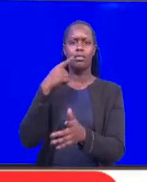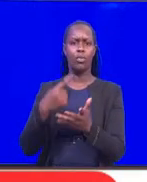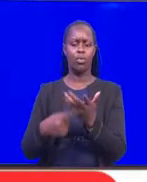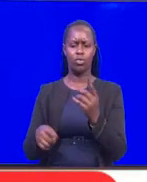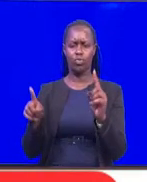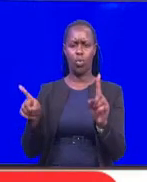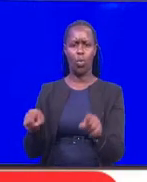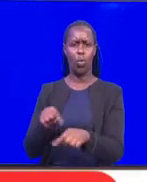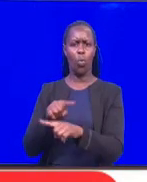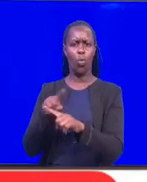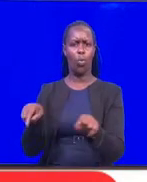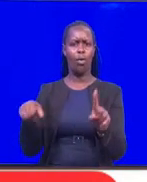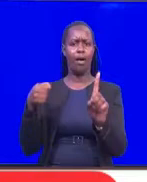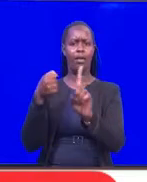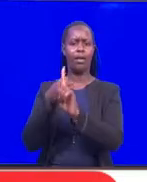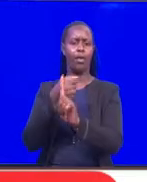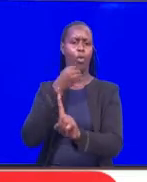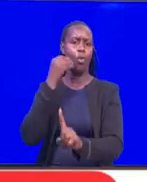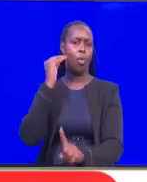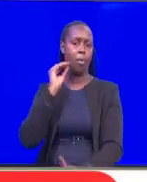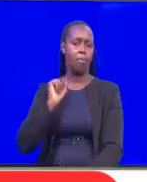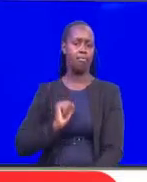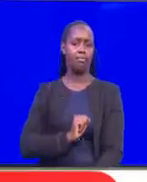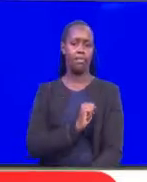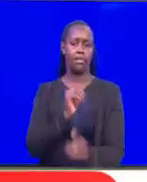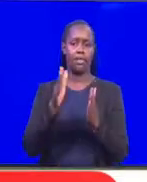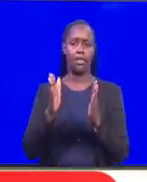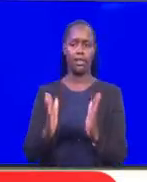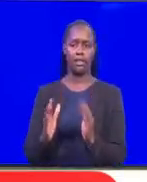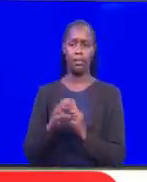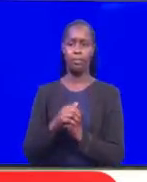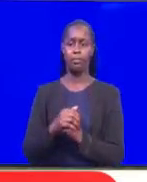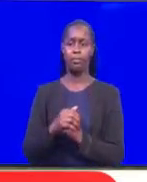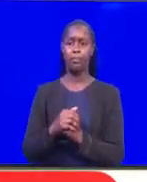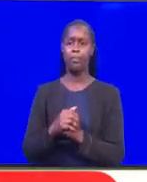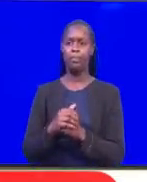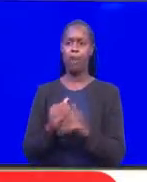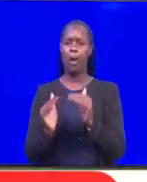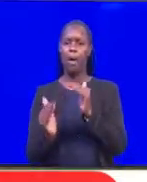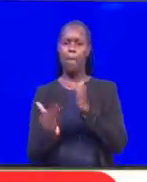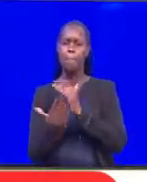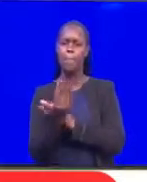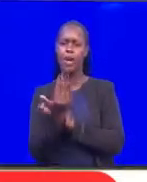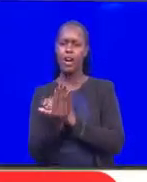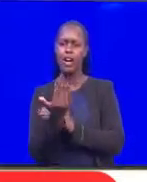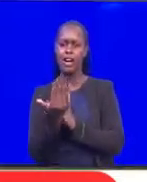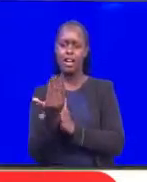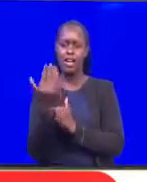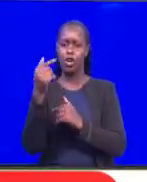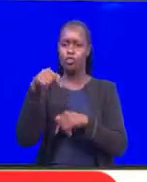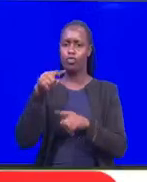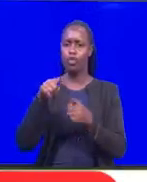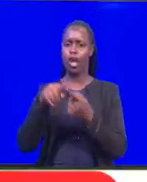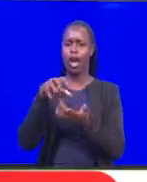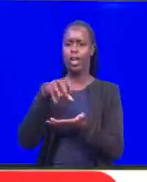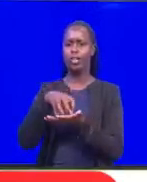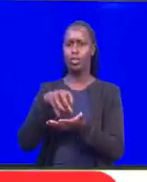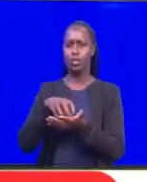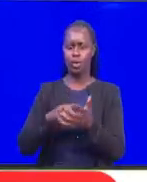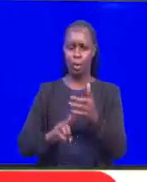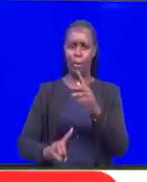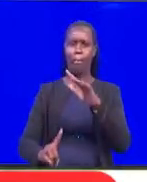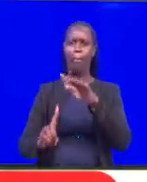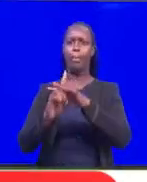at the senator's home. Take a look. During the early hours of the morning today, an alarming incident unfolded in